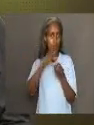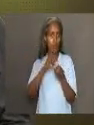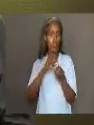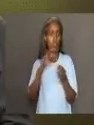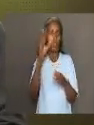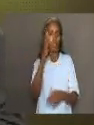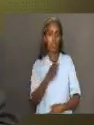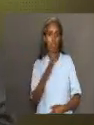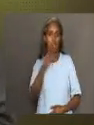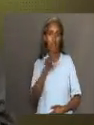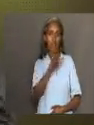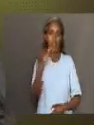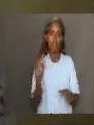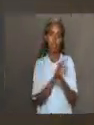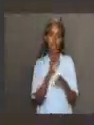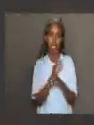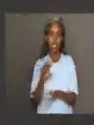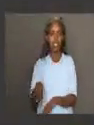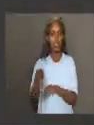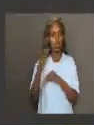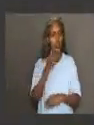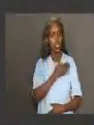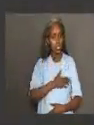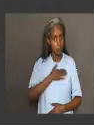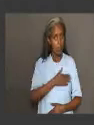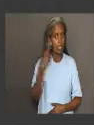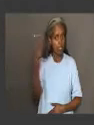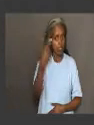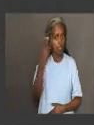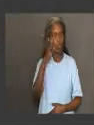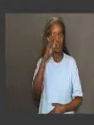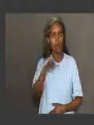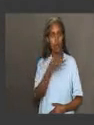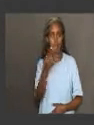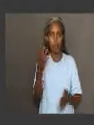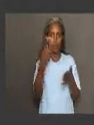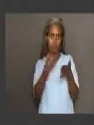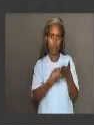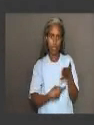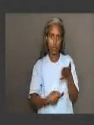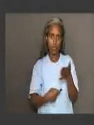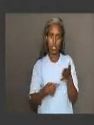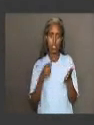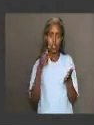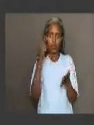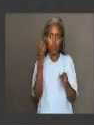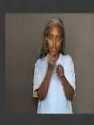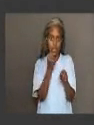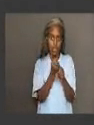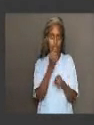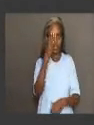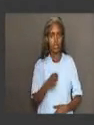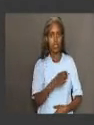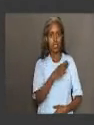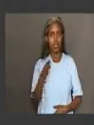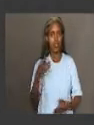functions. Students, please use a table of values to sketch the graphs